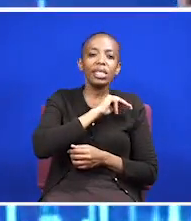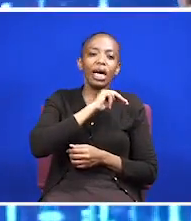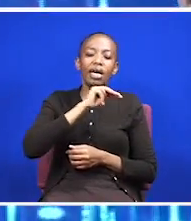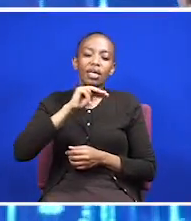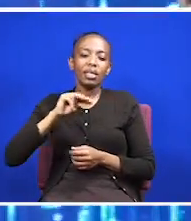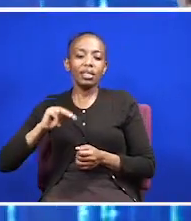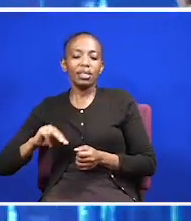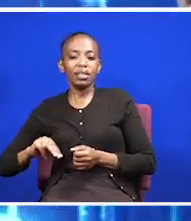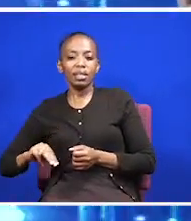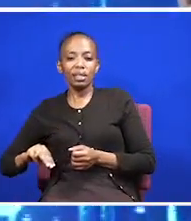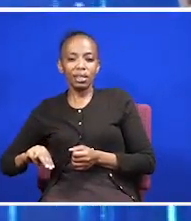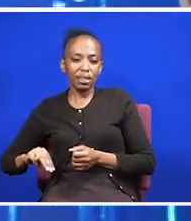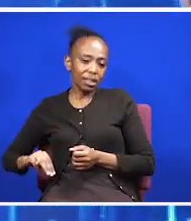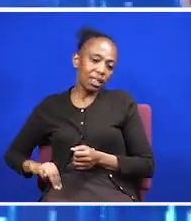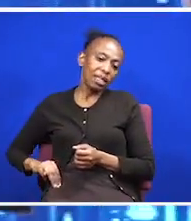Masia